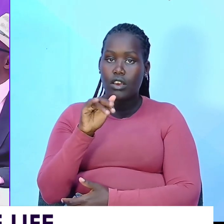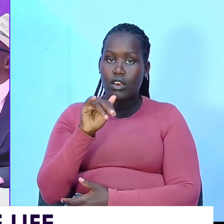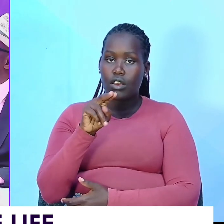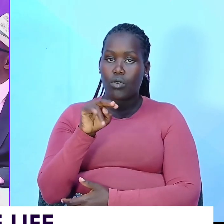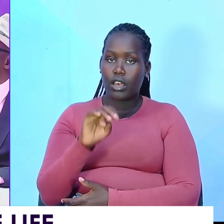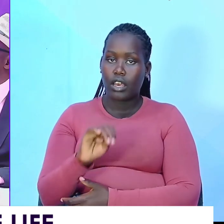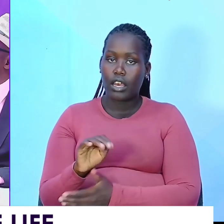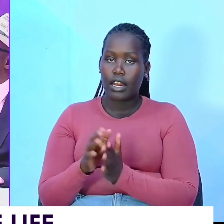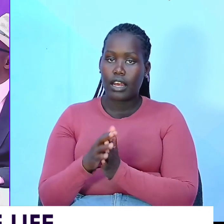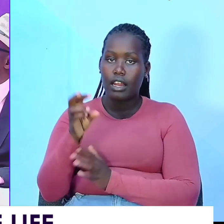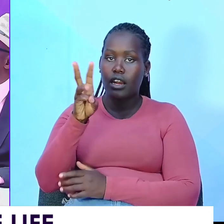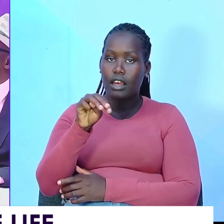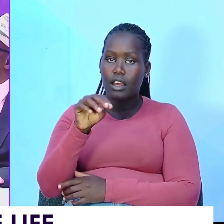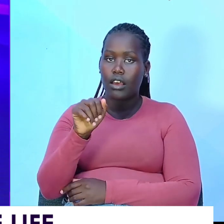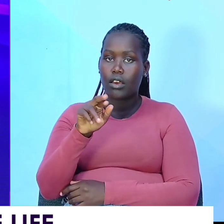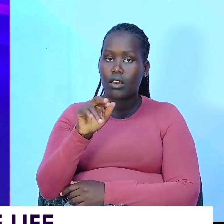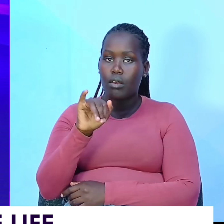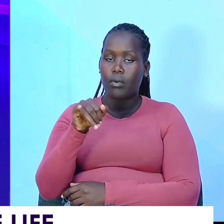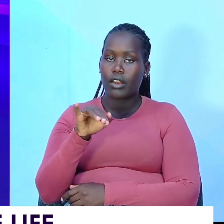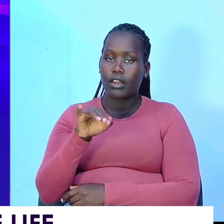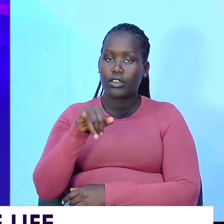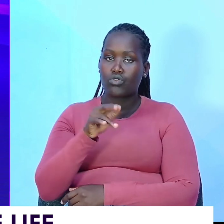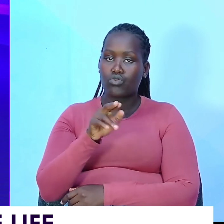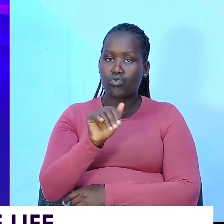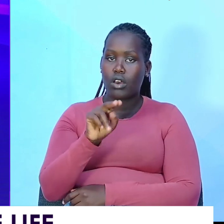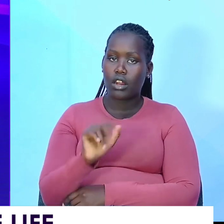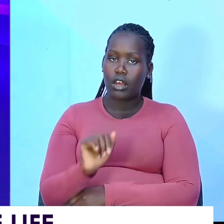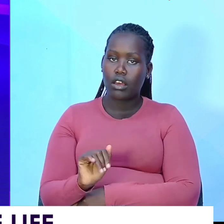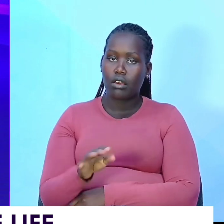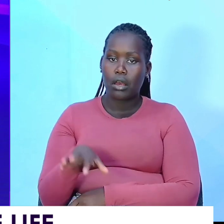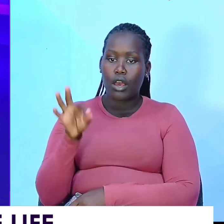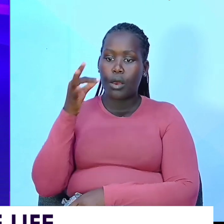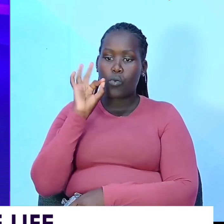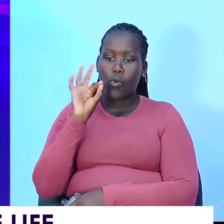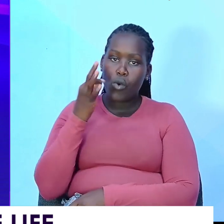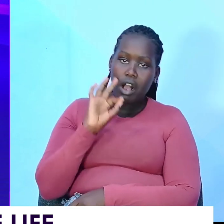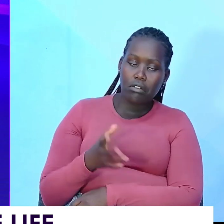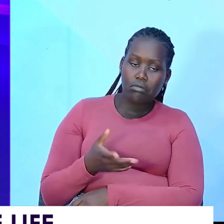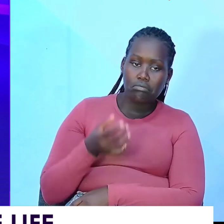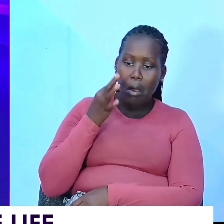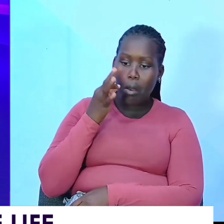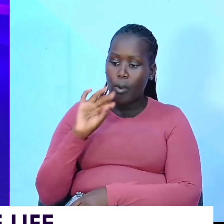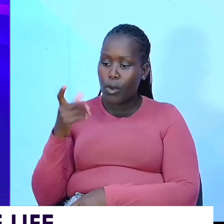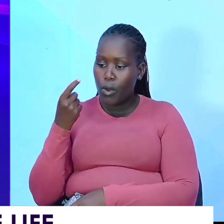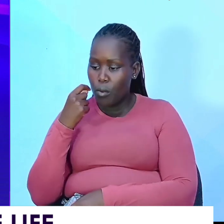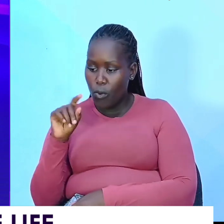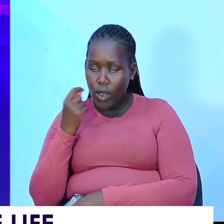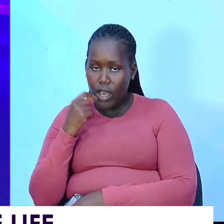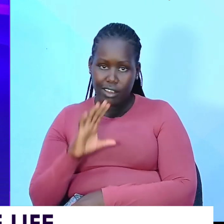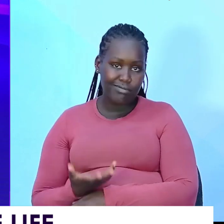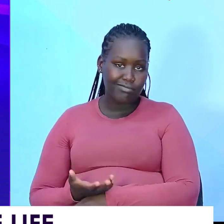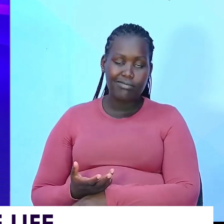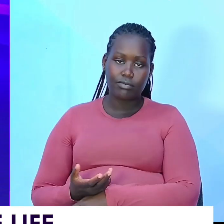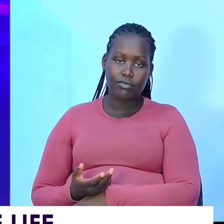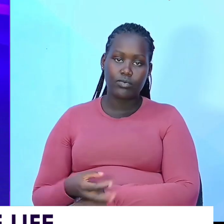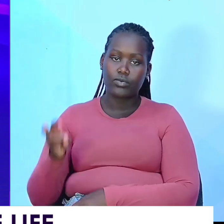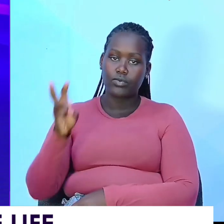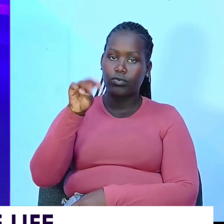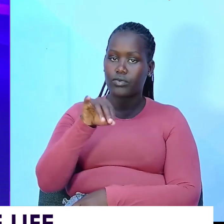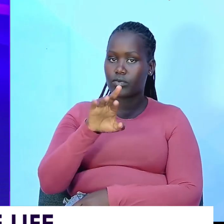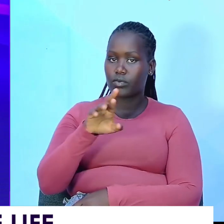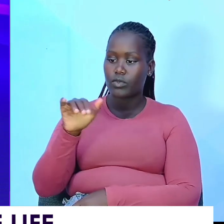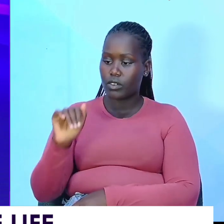marijuana are added onto. Muguka? It's neither here nor there. Yeah. Mira? But I know it's